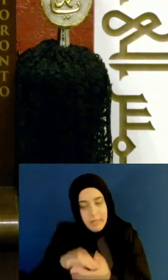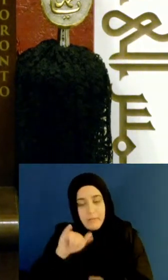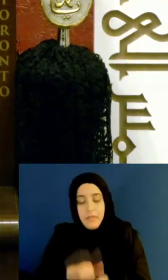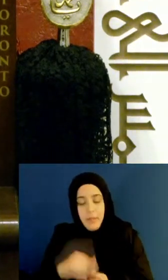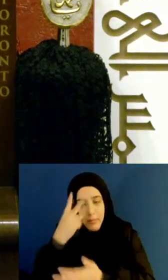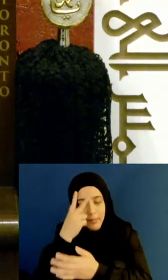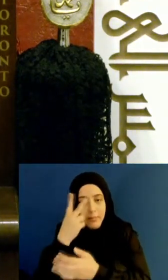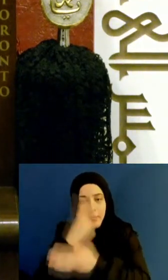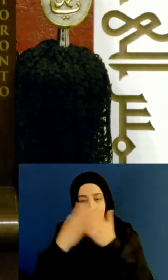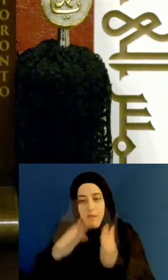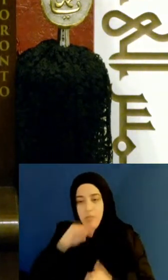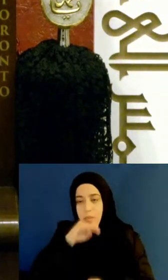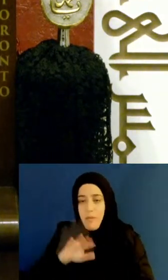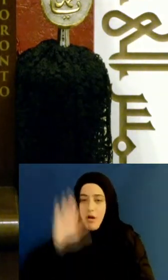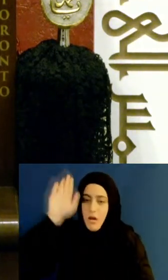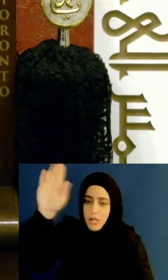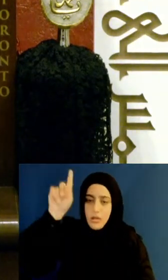Muhammad